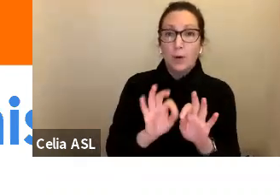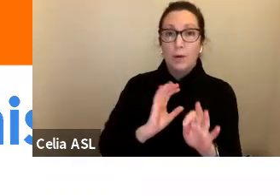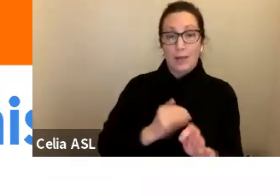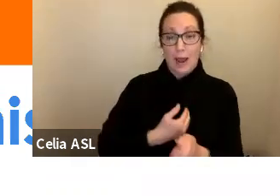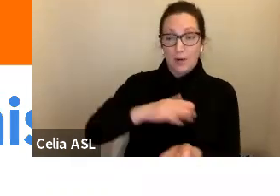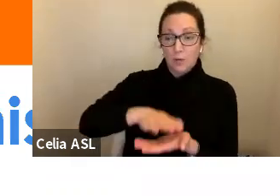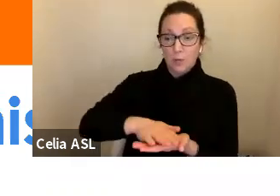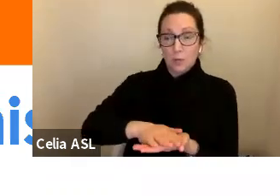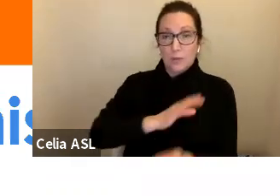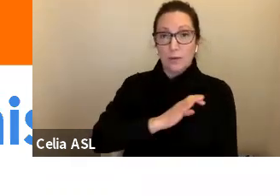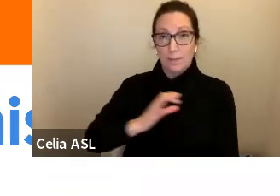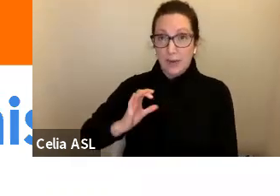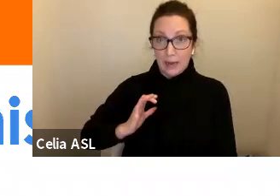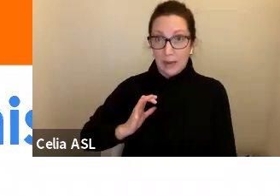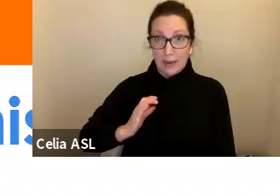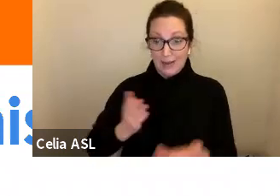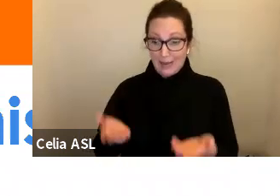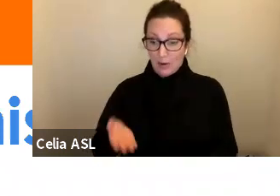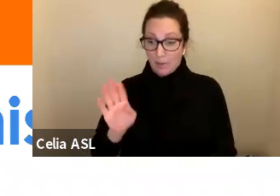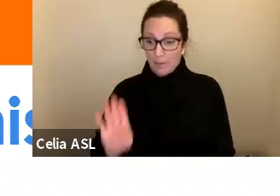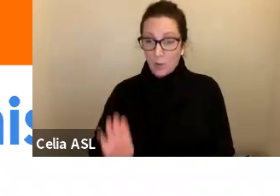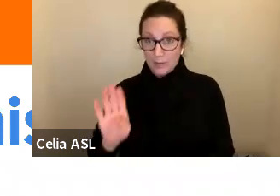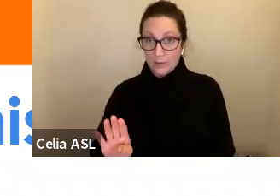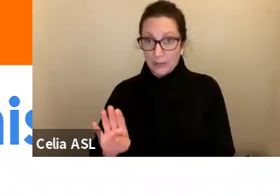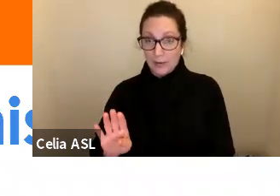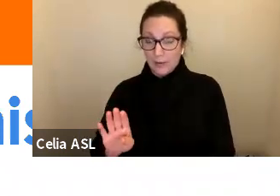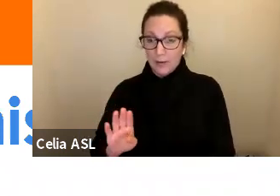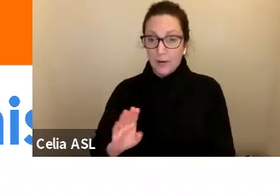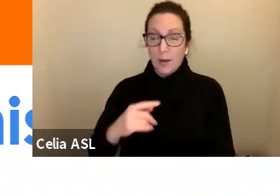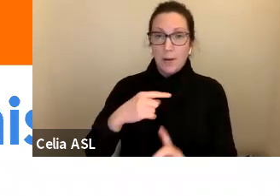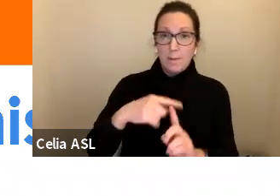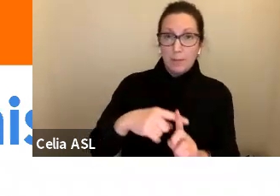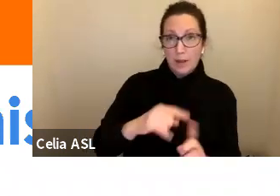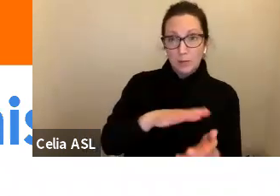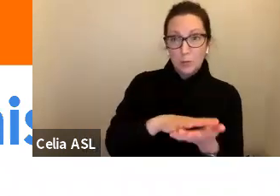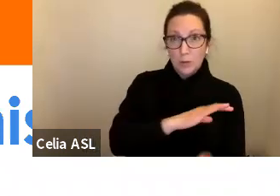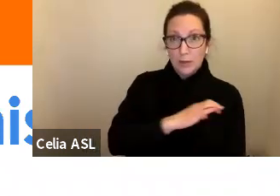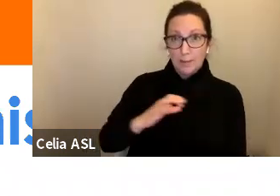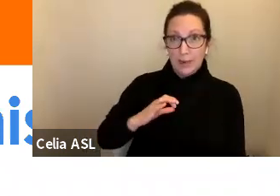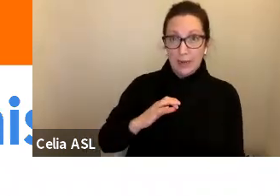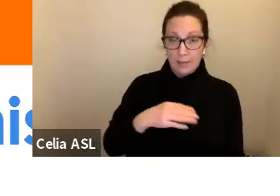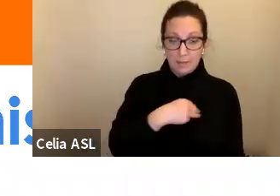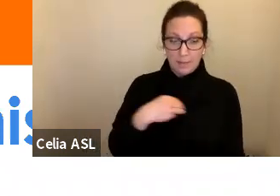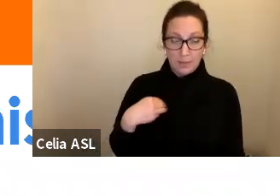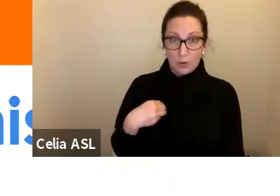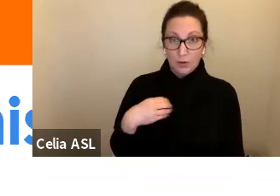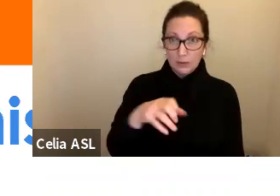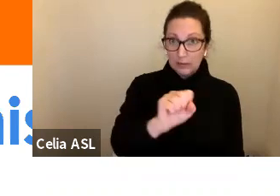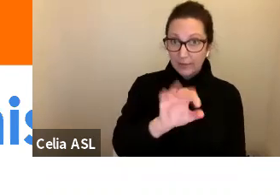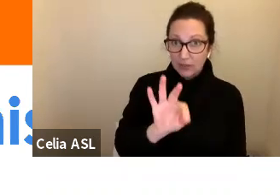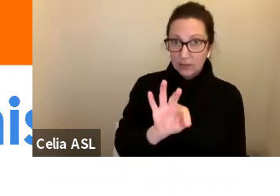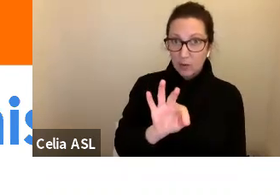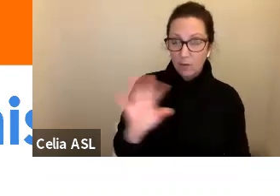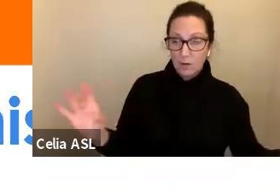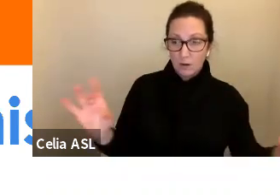committee and someone from the school committee in San Francisco to